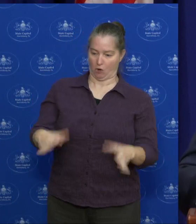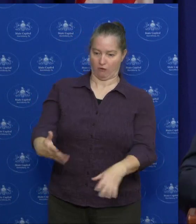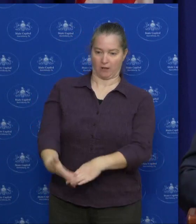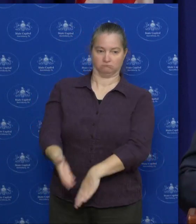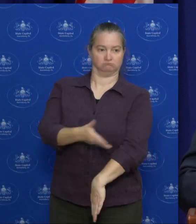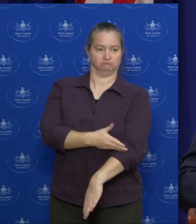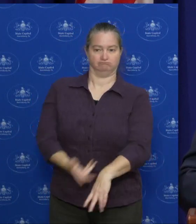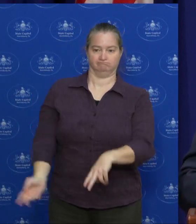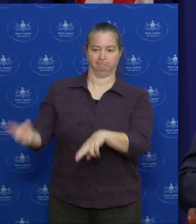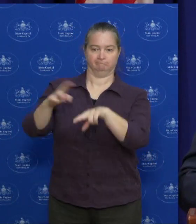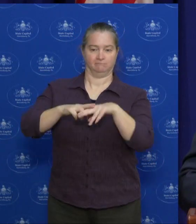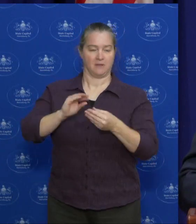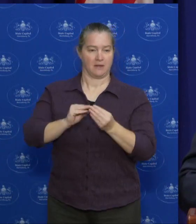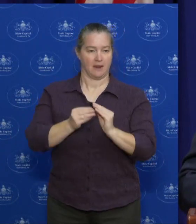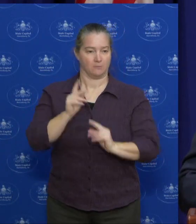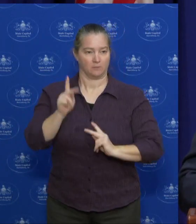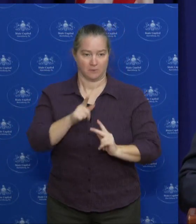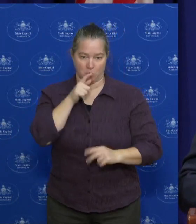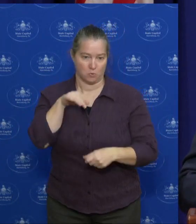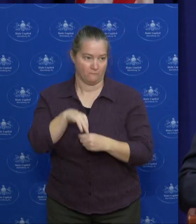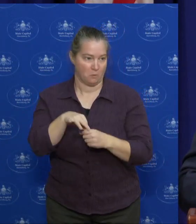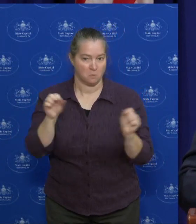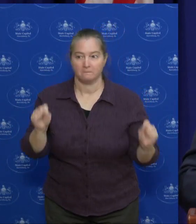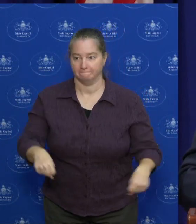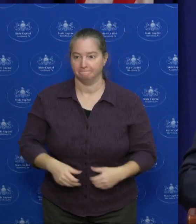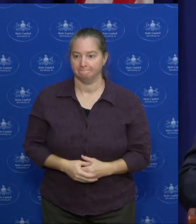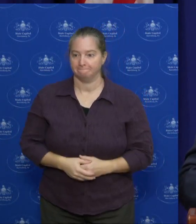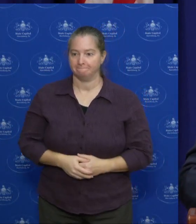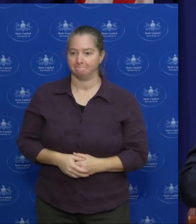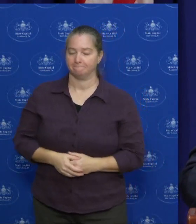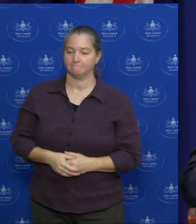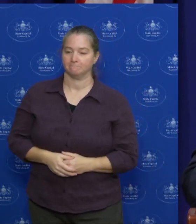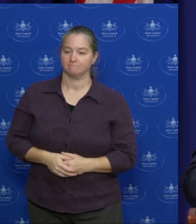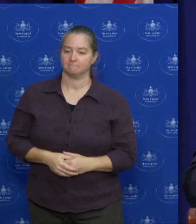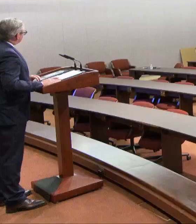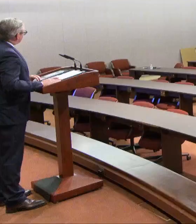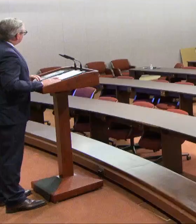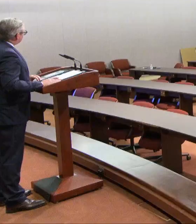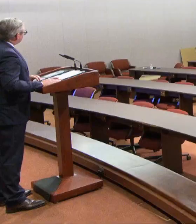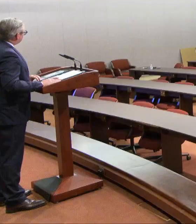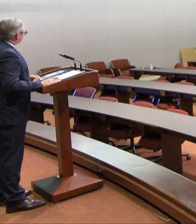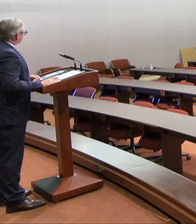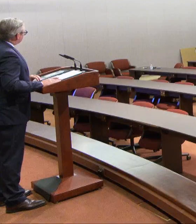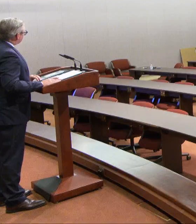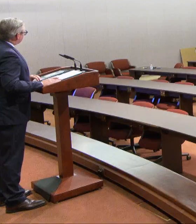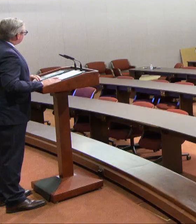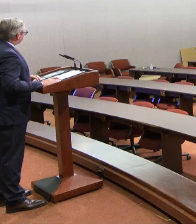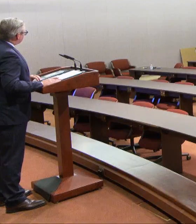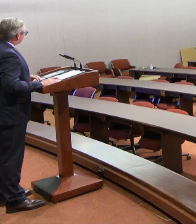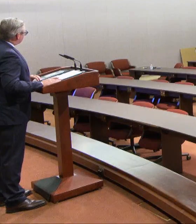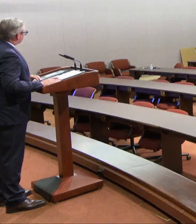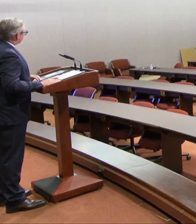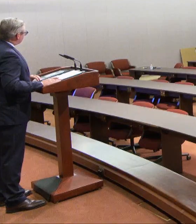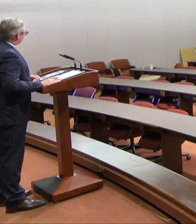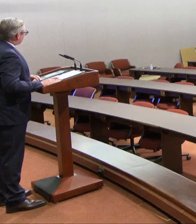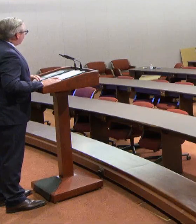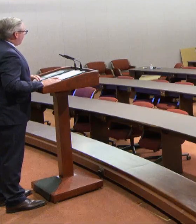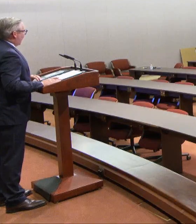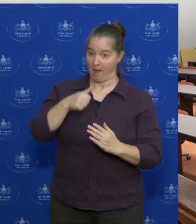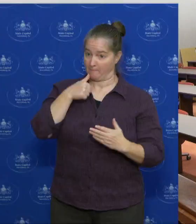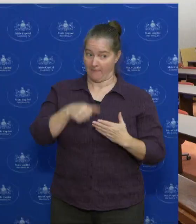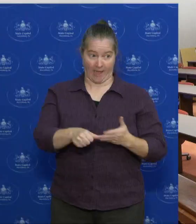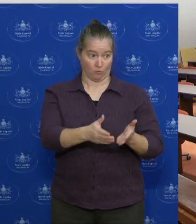a significant impact in registering eligible voters. Do you have any numbers on the completed return mail-in